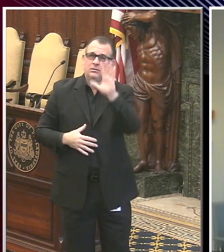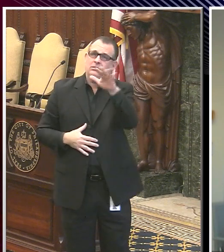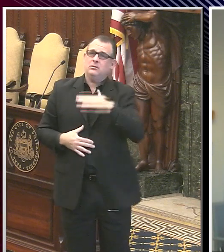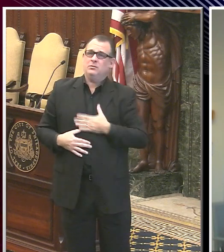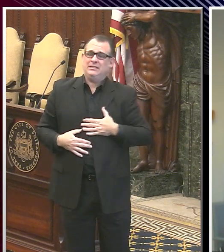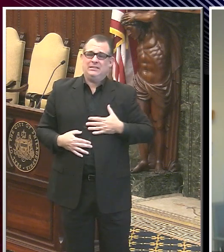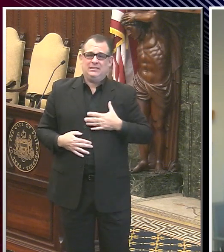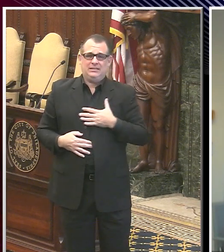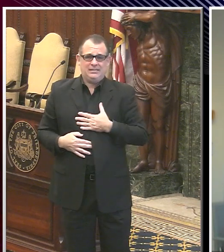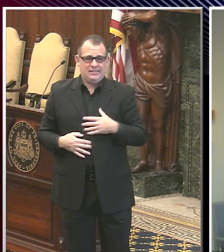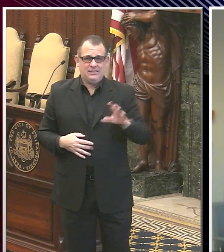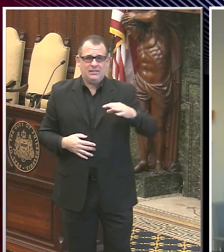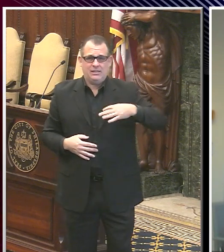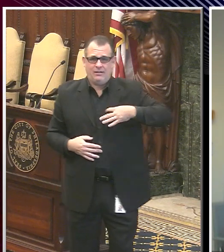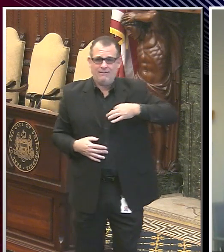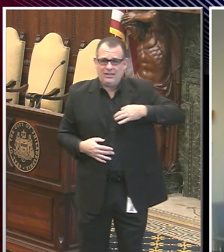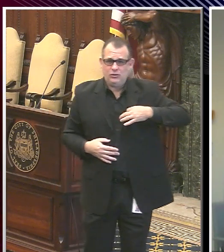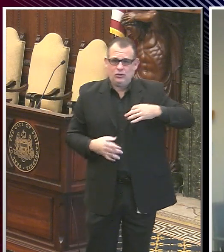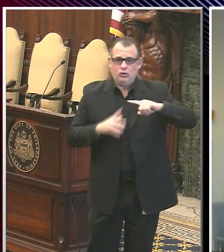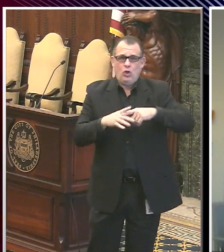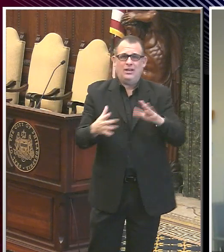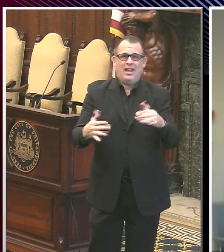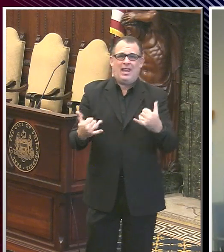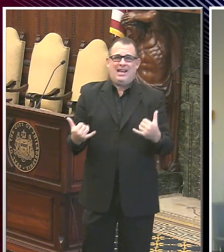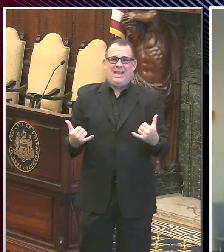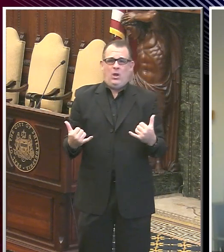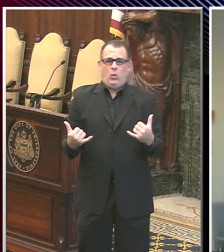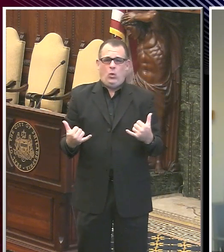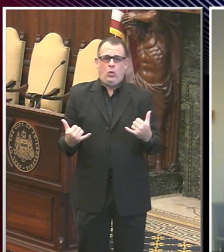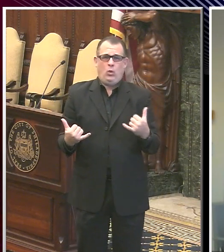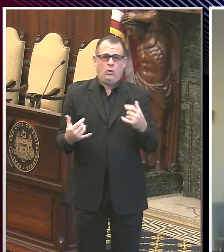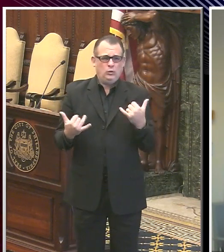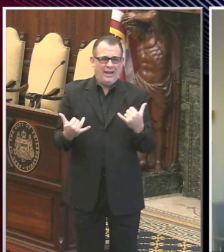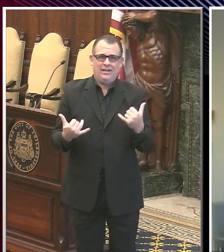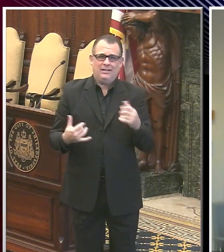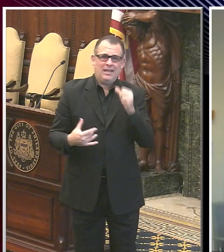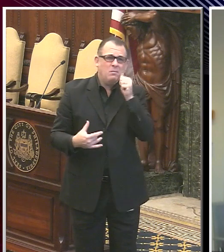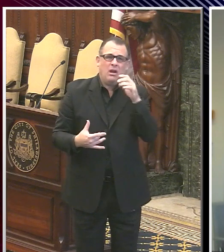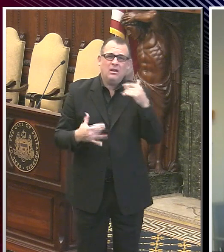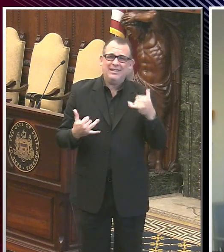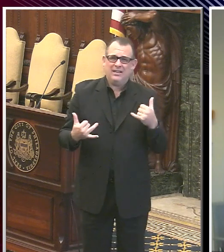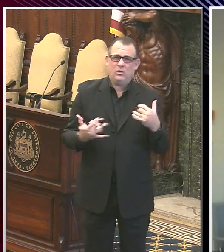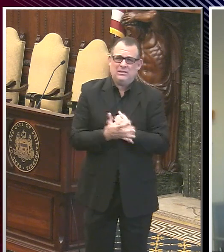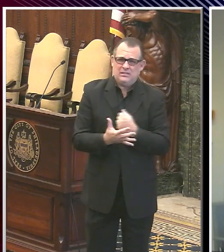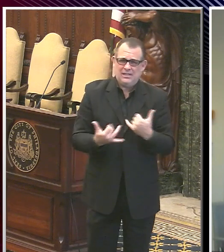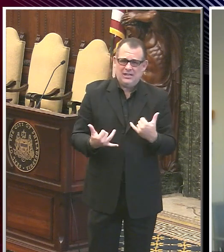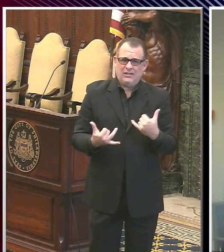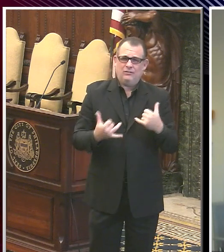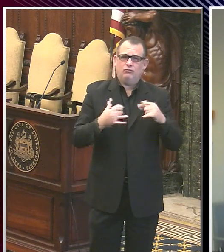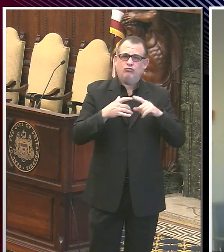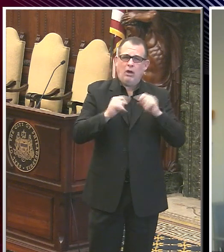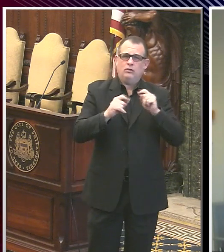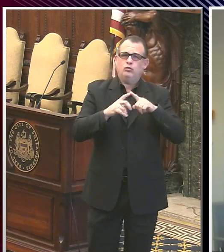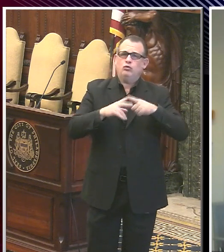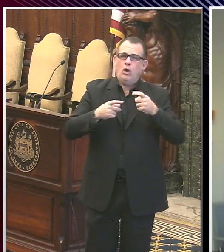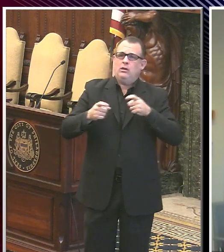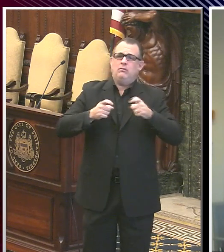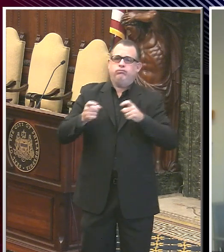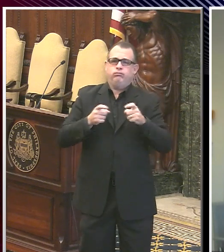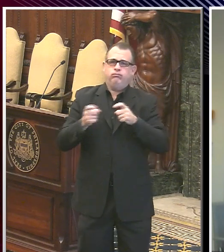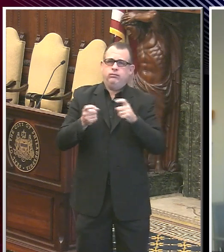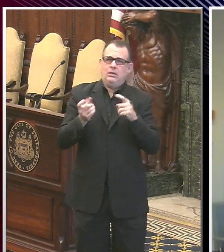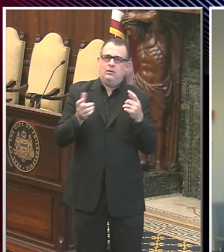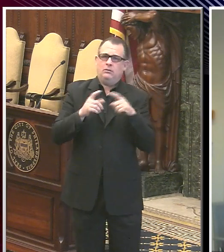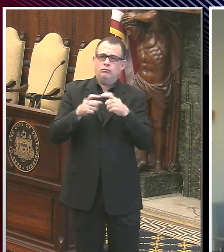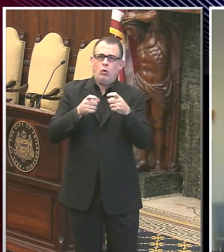to voluntarily start these restrictions now, today, so that we can start getting this epidemic back under control. With these sorts of epidemics,